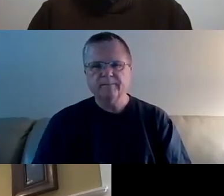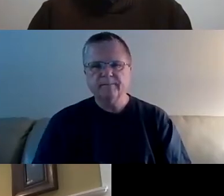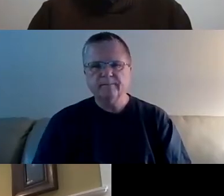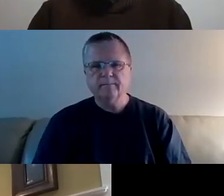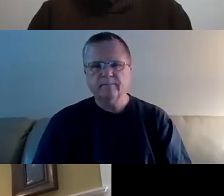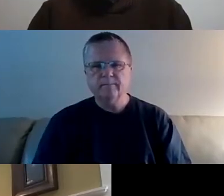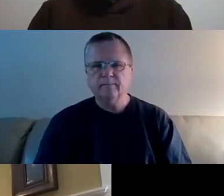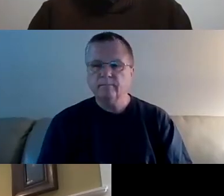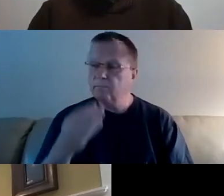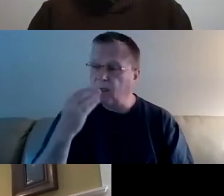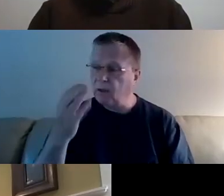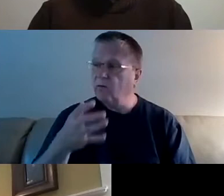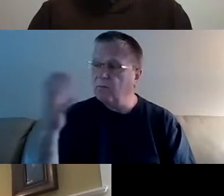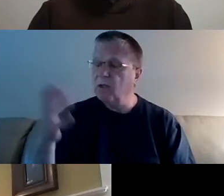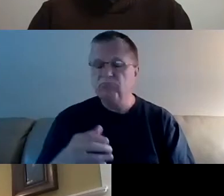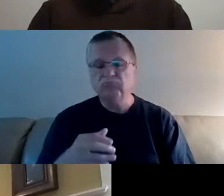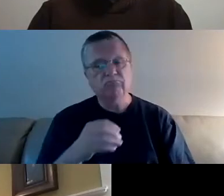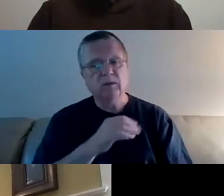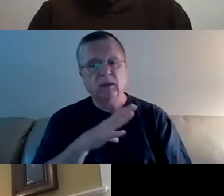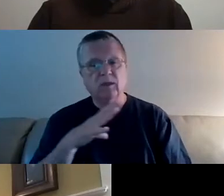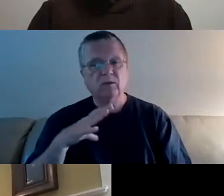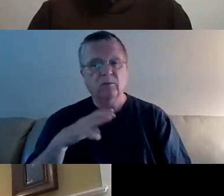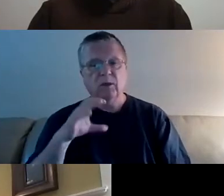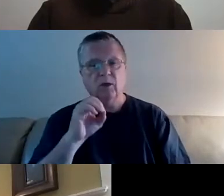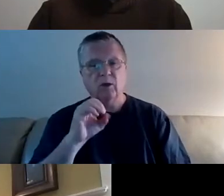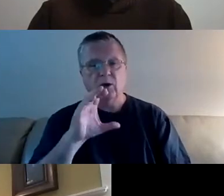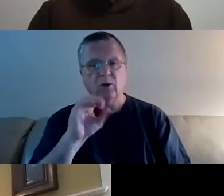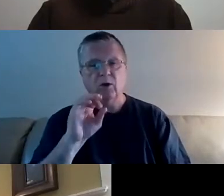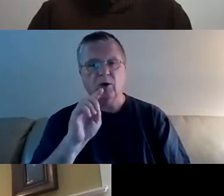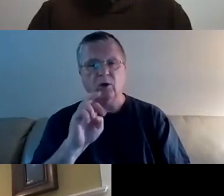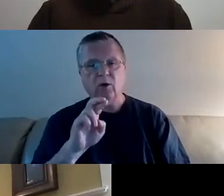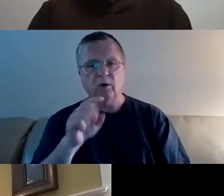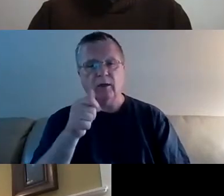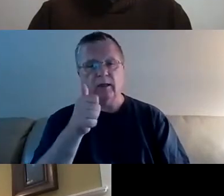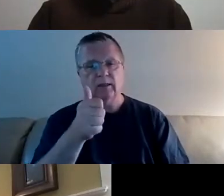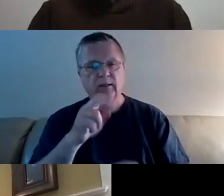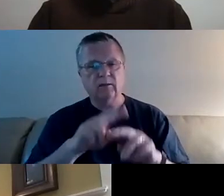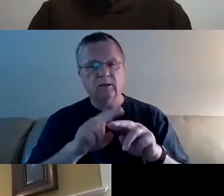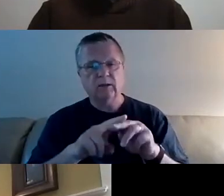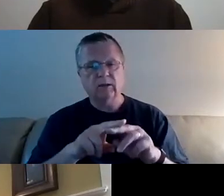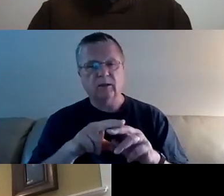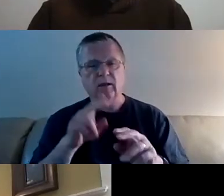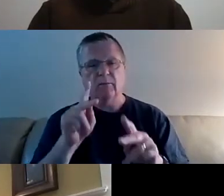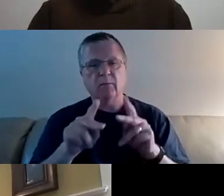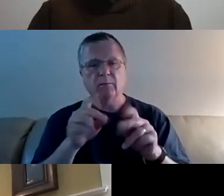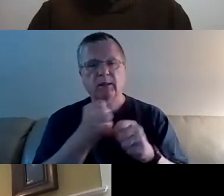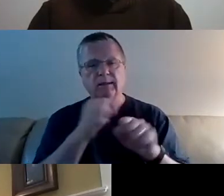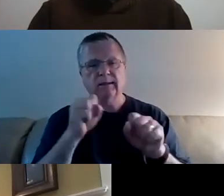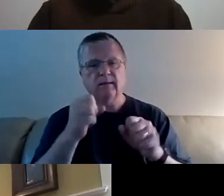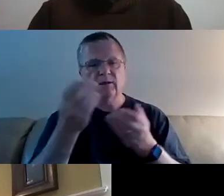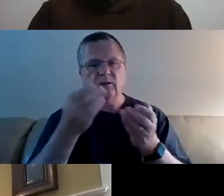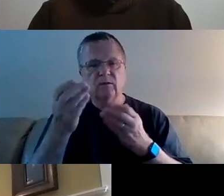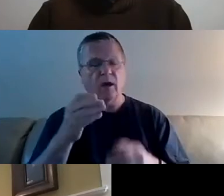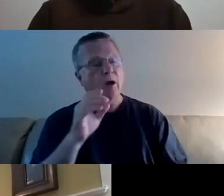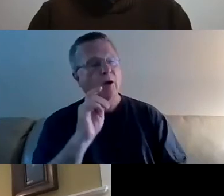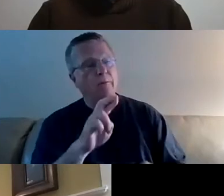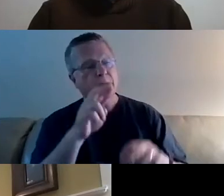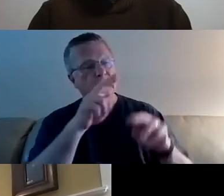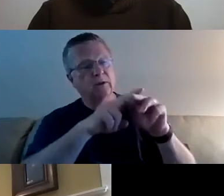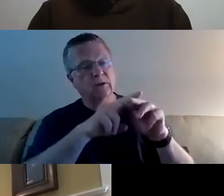Thank you very much. Councilman O'Connor, Chair of Public Safety Services. Mr. Chair. Thank